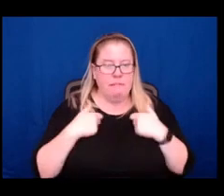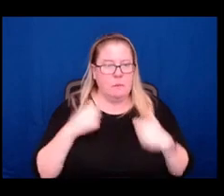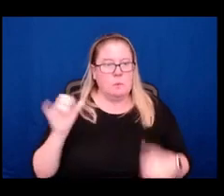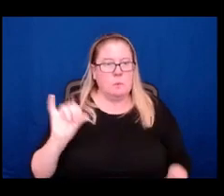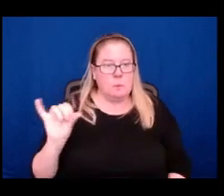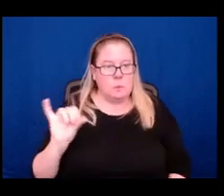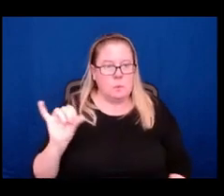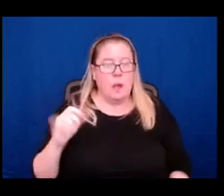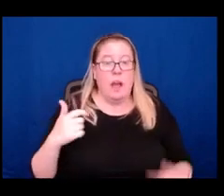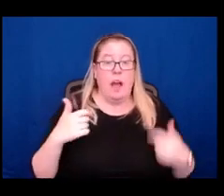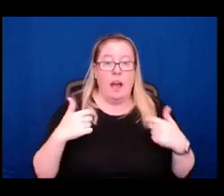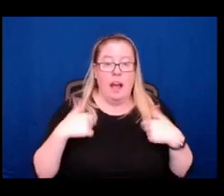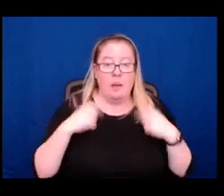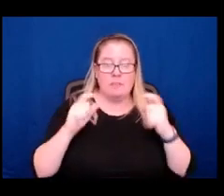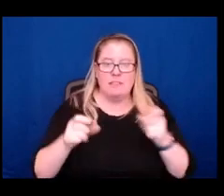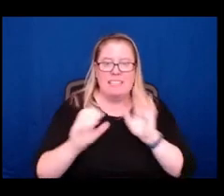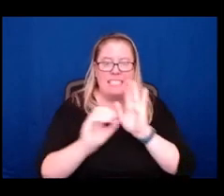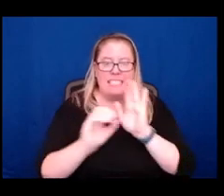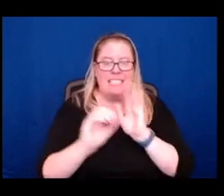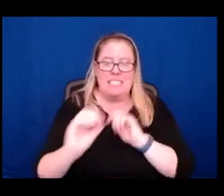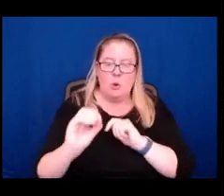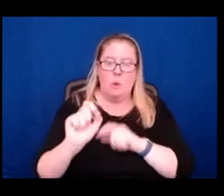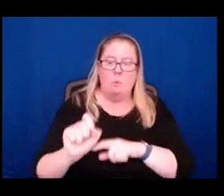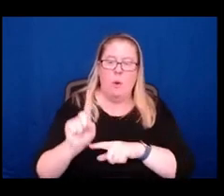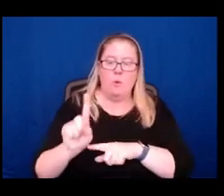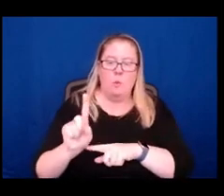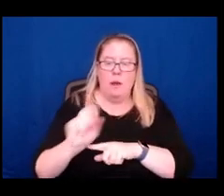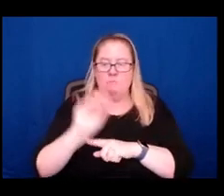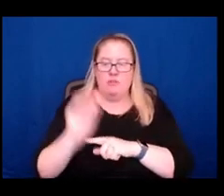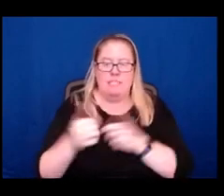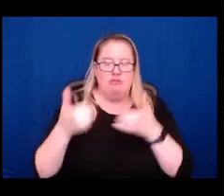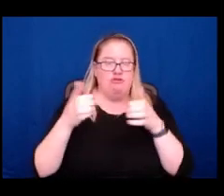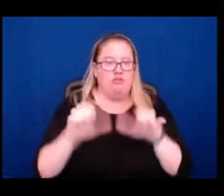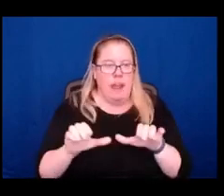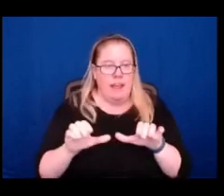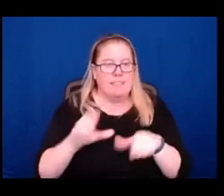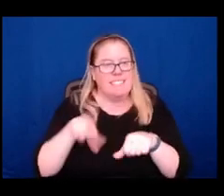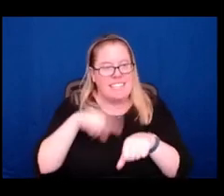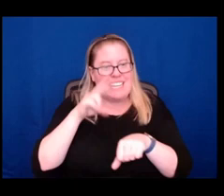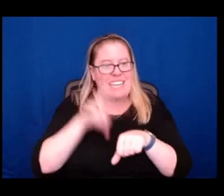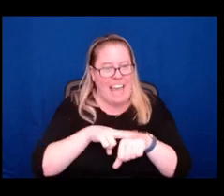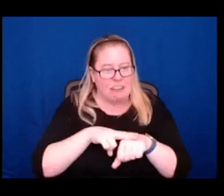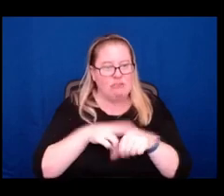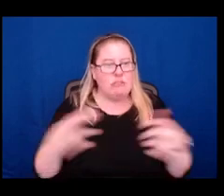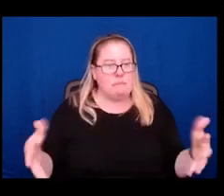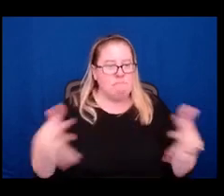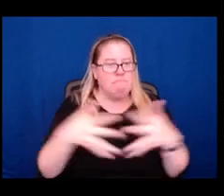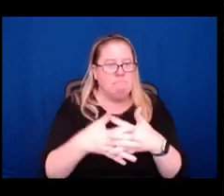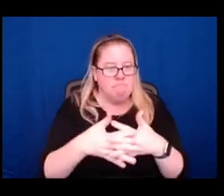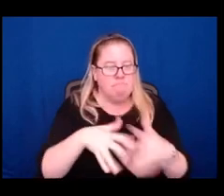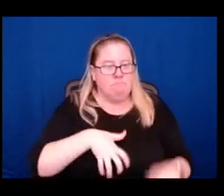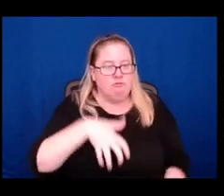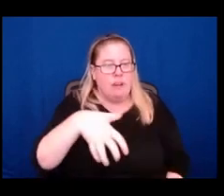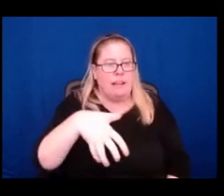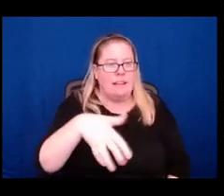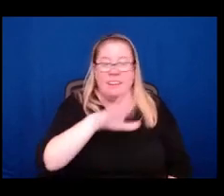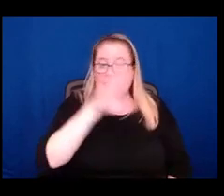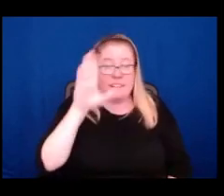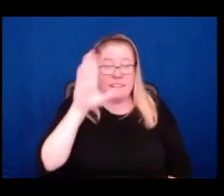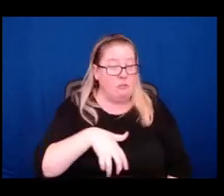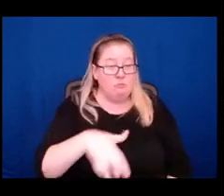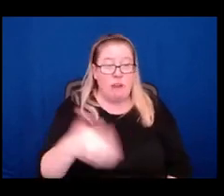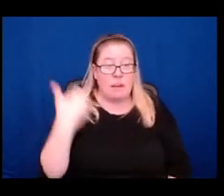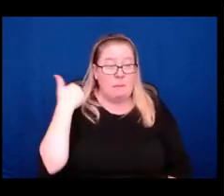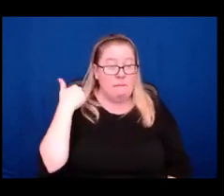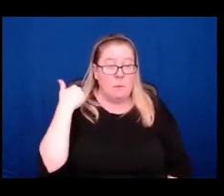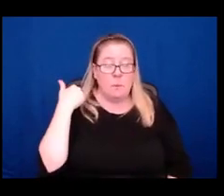actually given a 0.1% chance of naturally conceiving. And I'd never been pregnant before. And